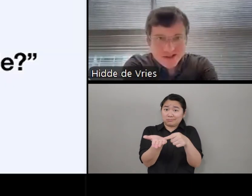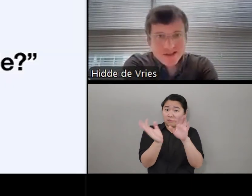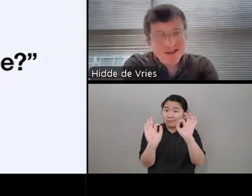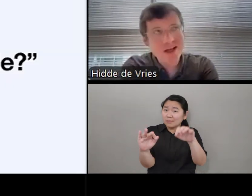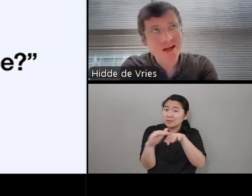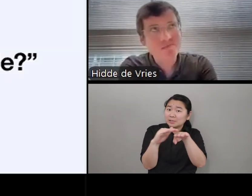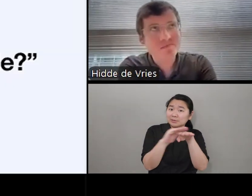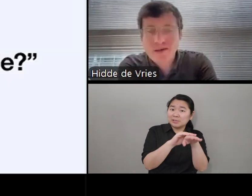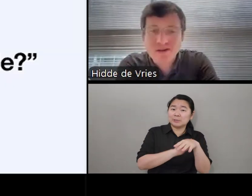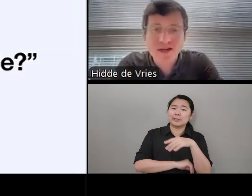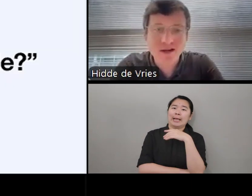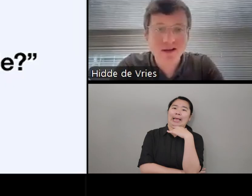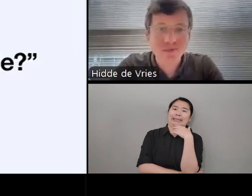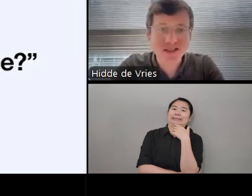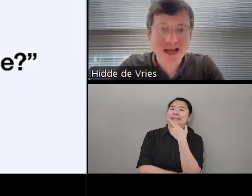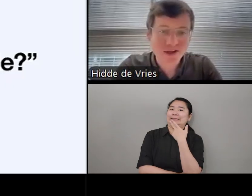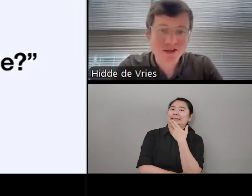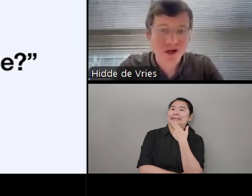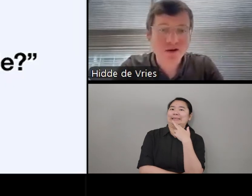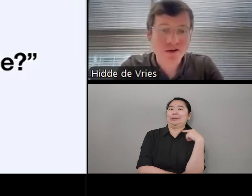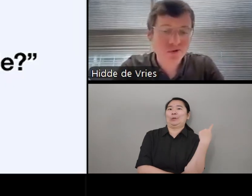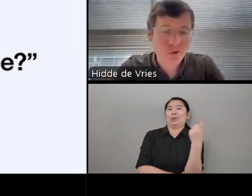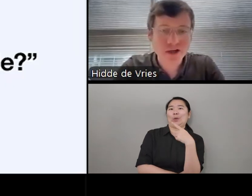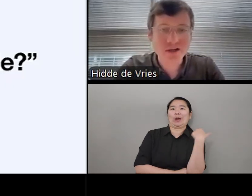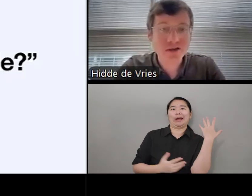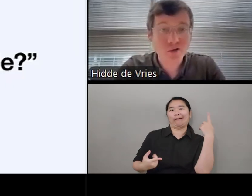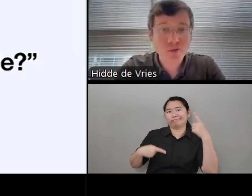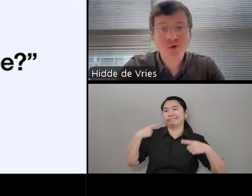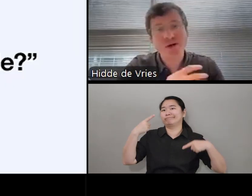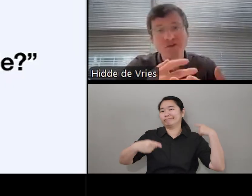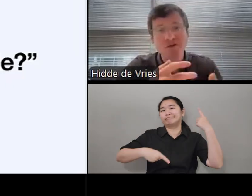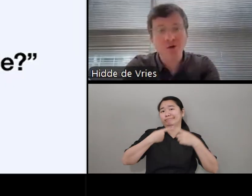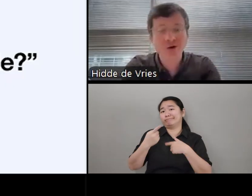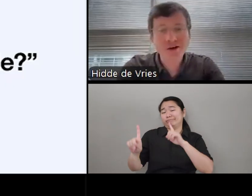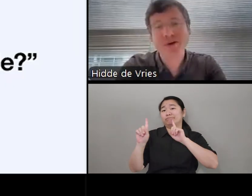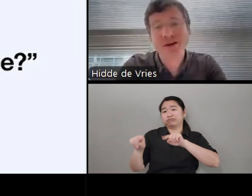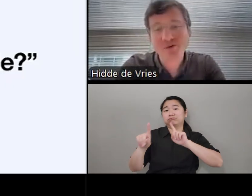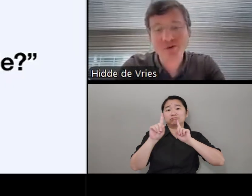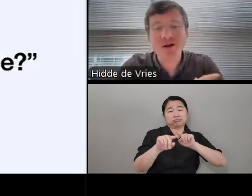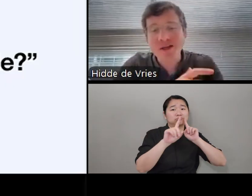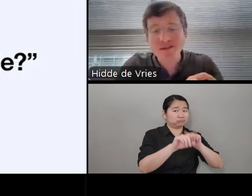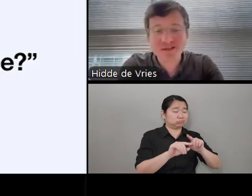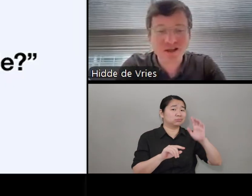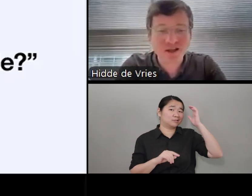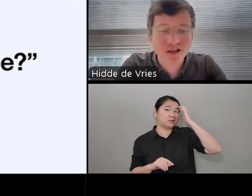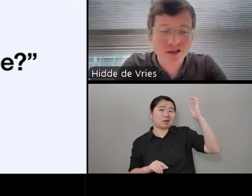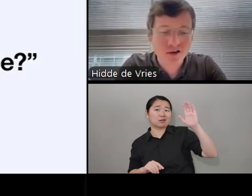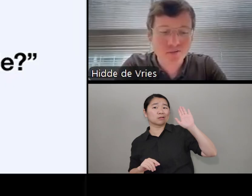answering. Maybe as having as well, if we work in government, we want to know because we want to meet